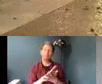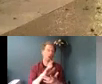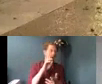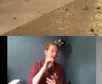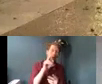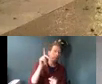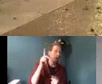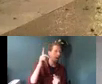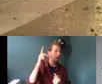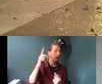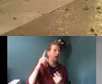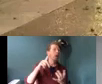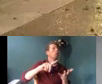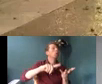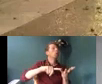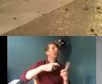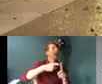in the UK.